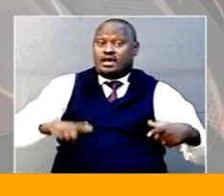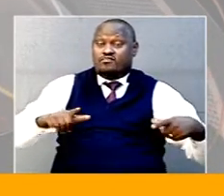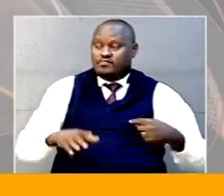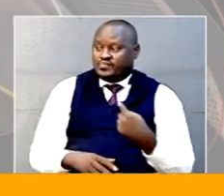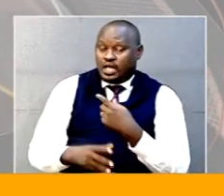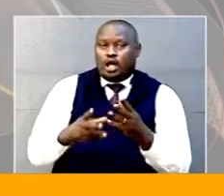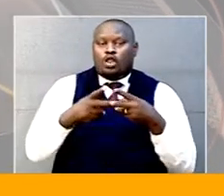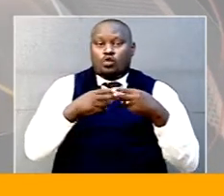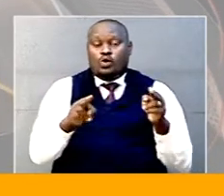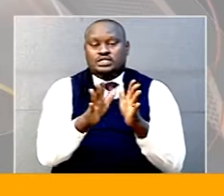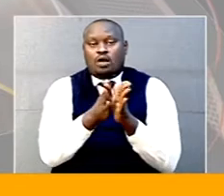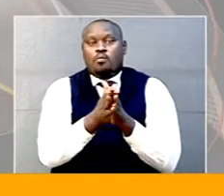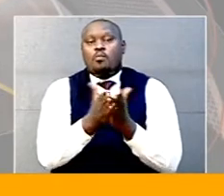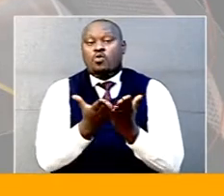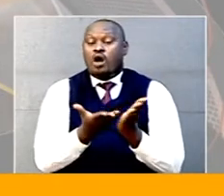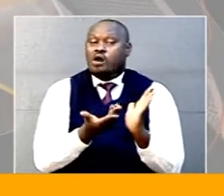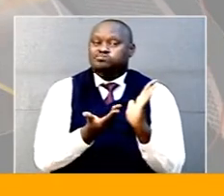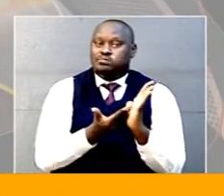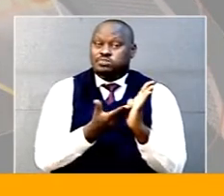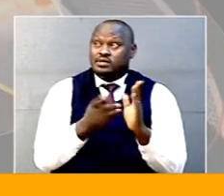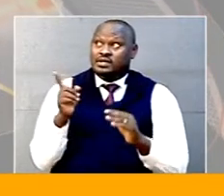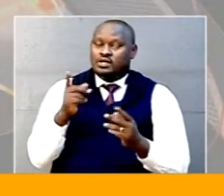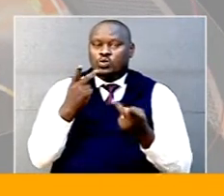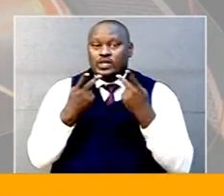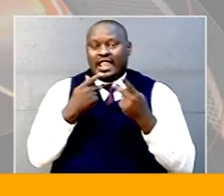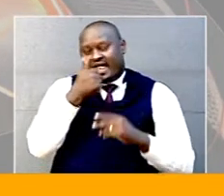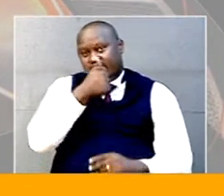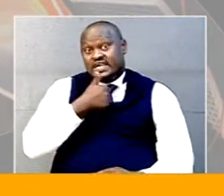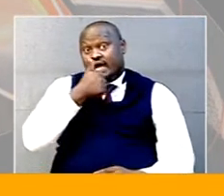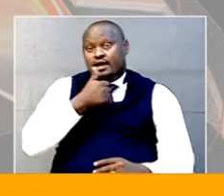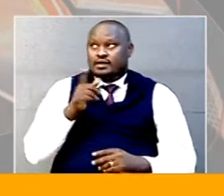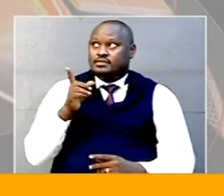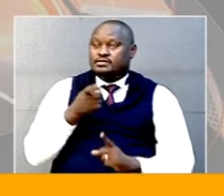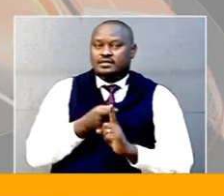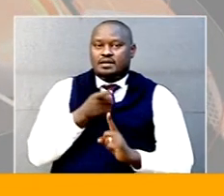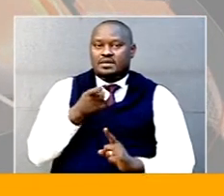The Daring Leadership, at Hotel Africana in Kampala.